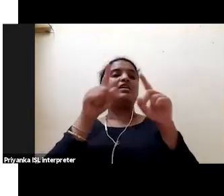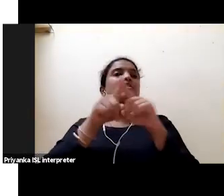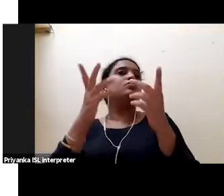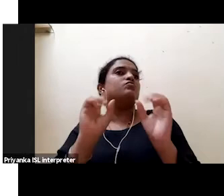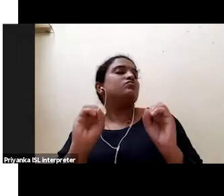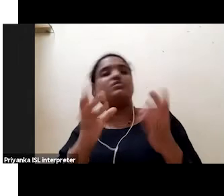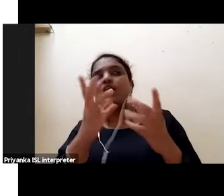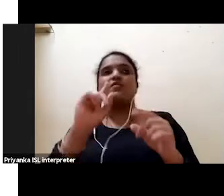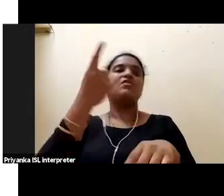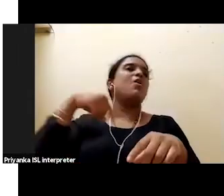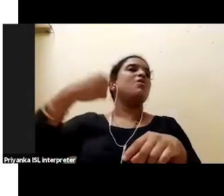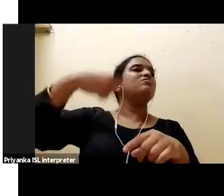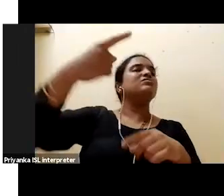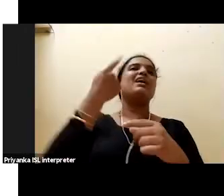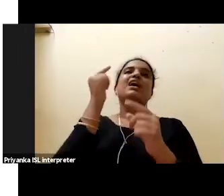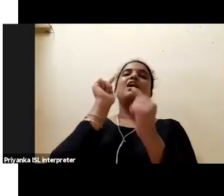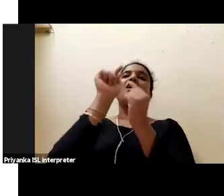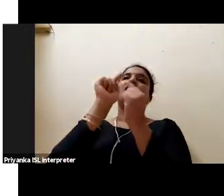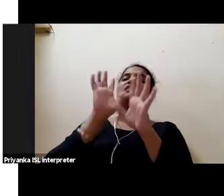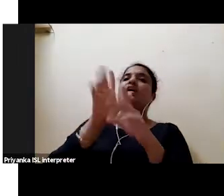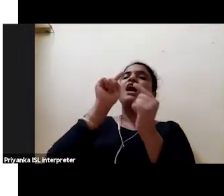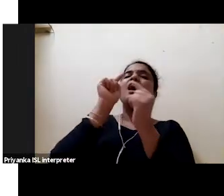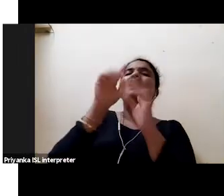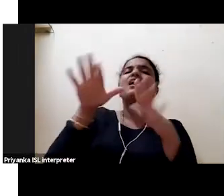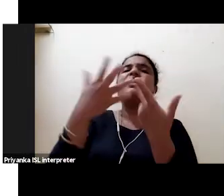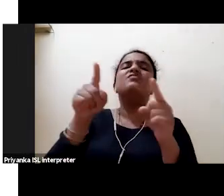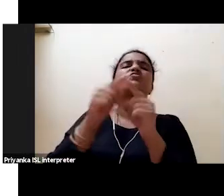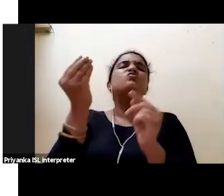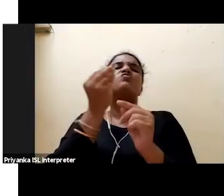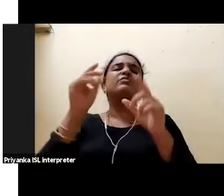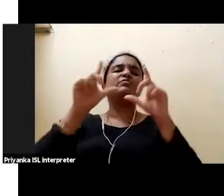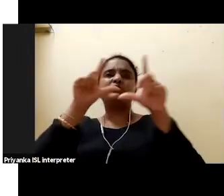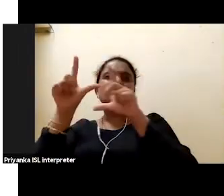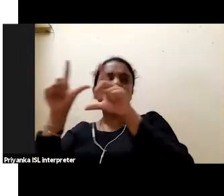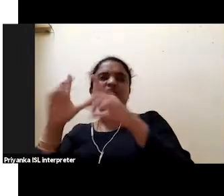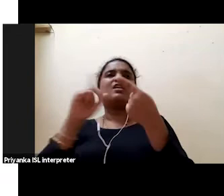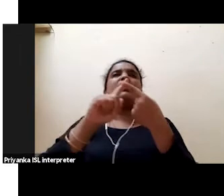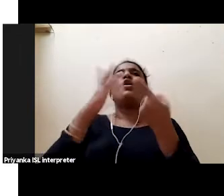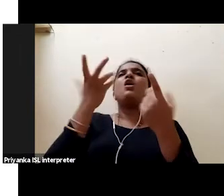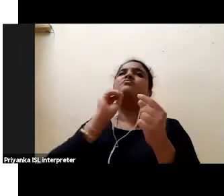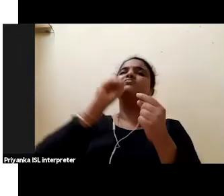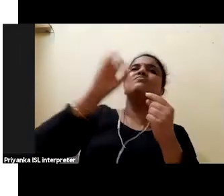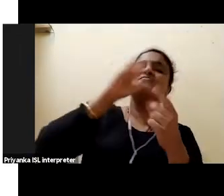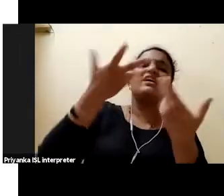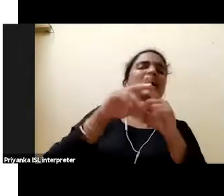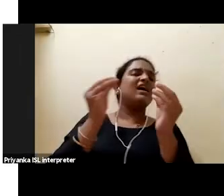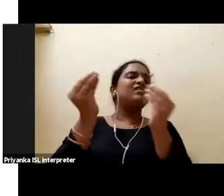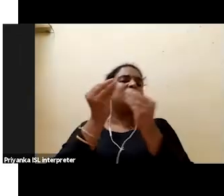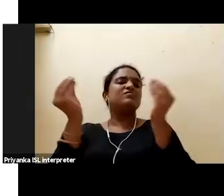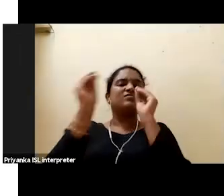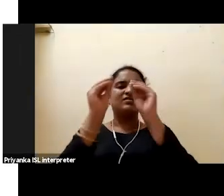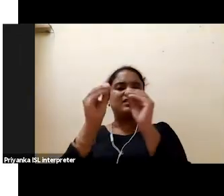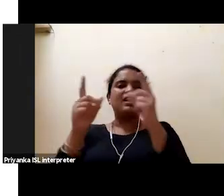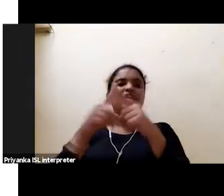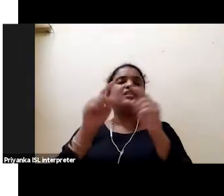because all you need is a picture and a few words, and you can convey what you want to convey without all the hassle of creating